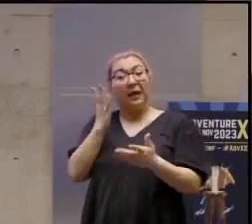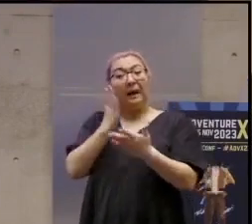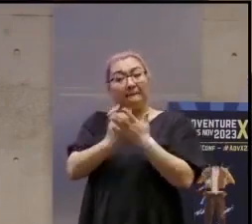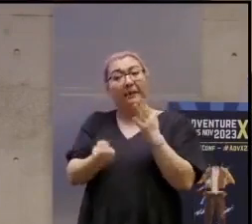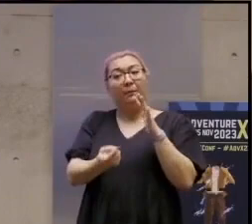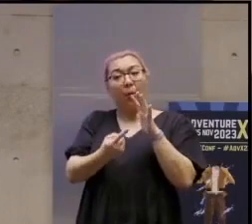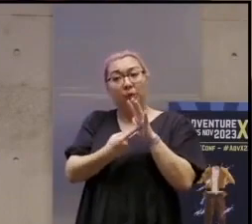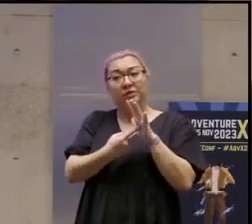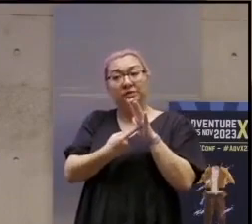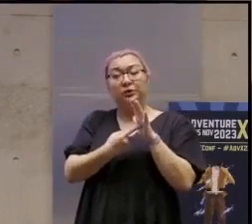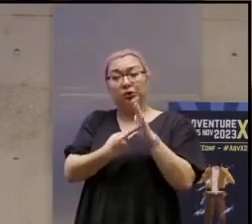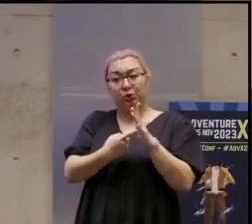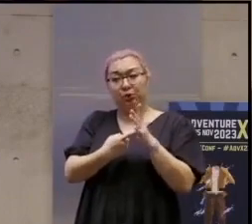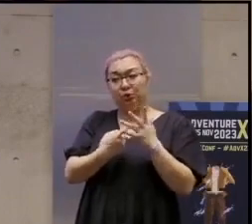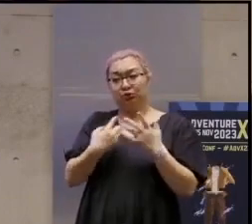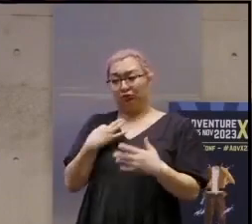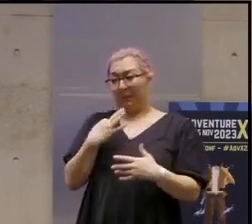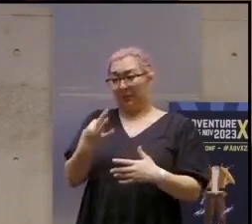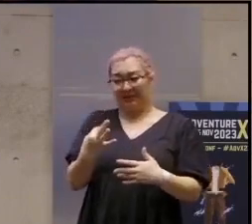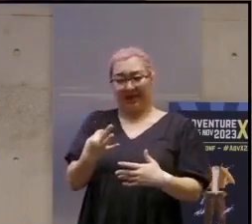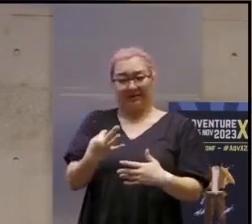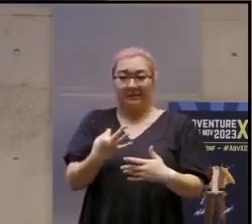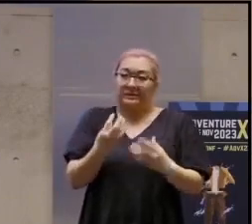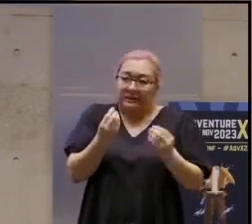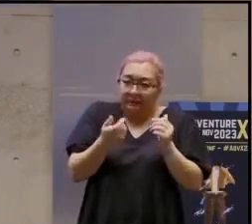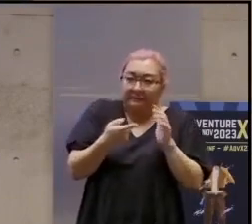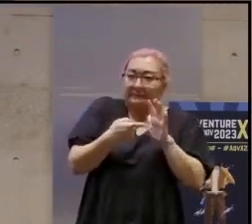just own it. It's what it is. And